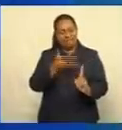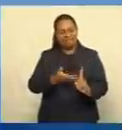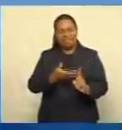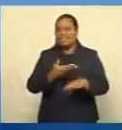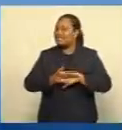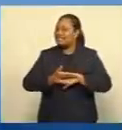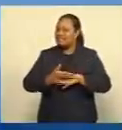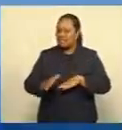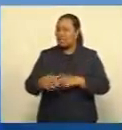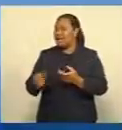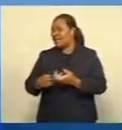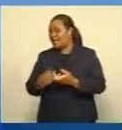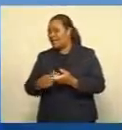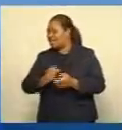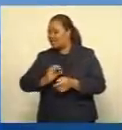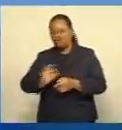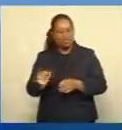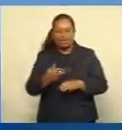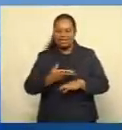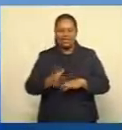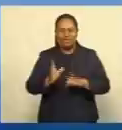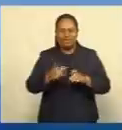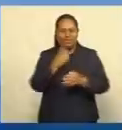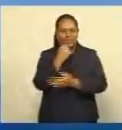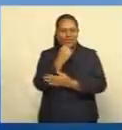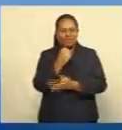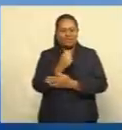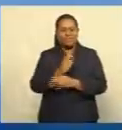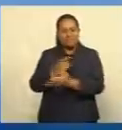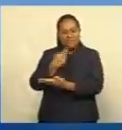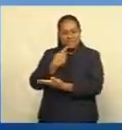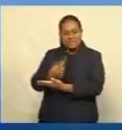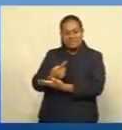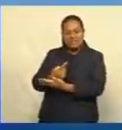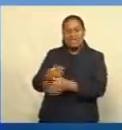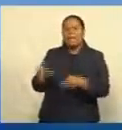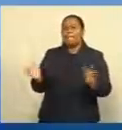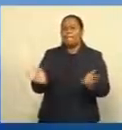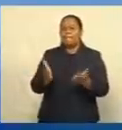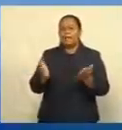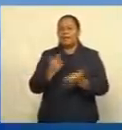not. We represented the Conservative playing in Nandi in